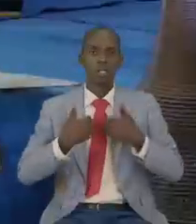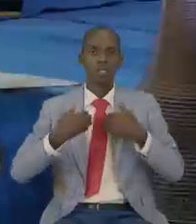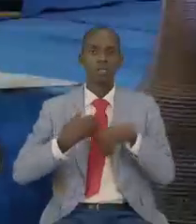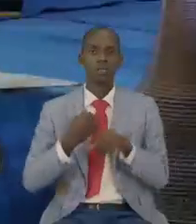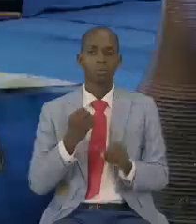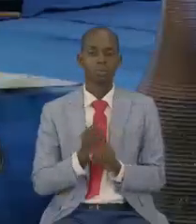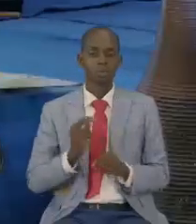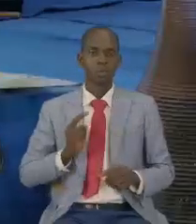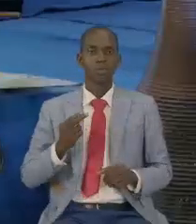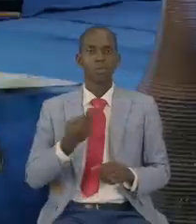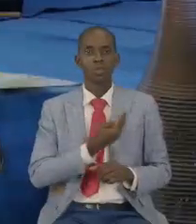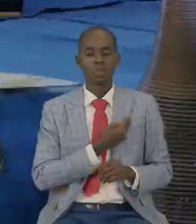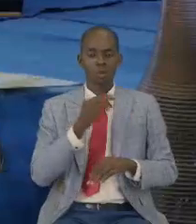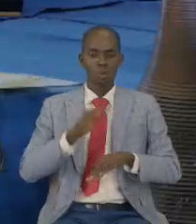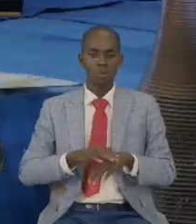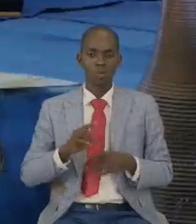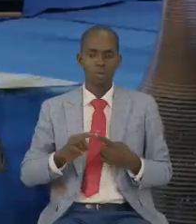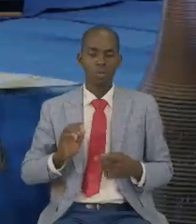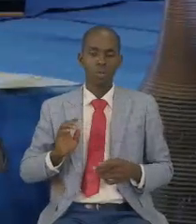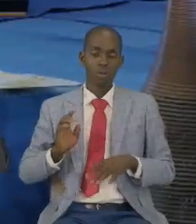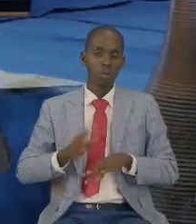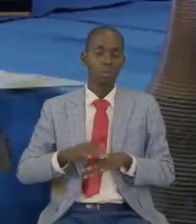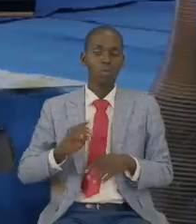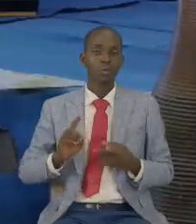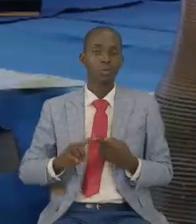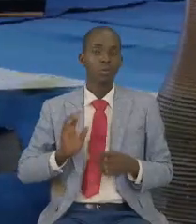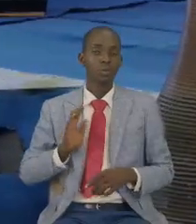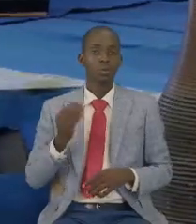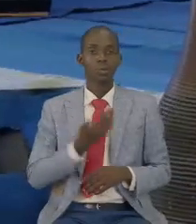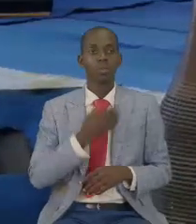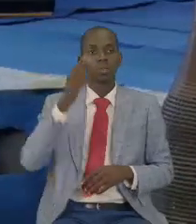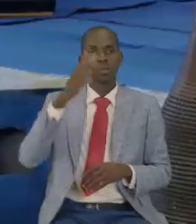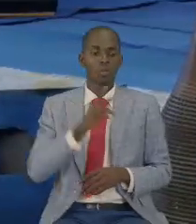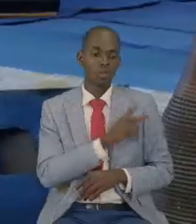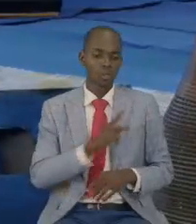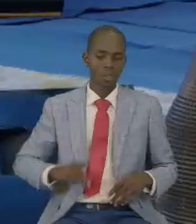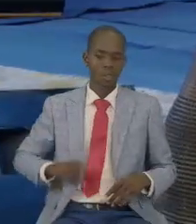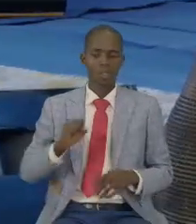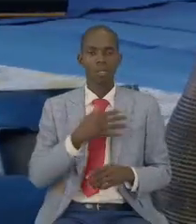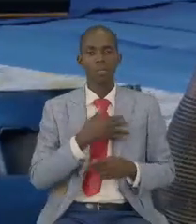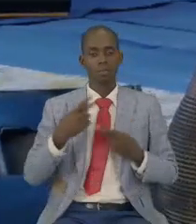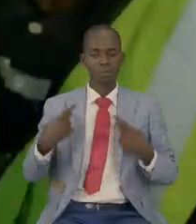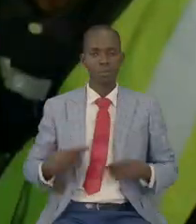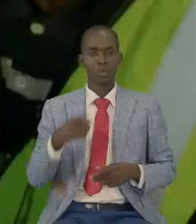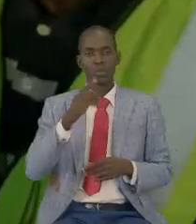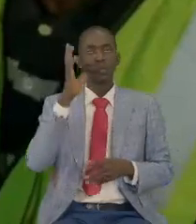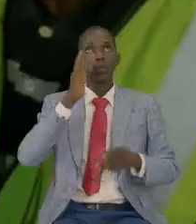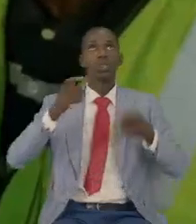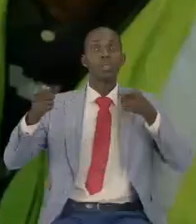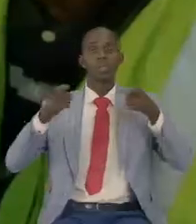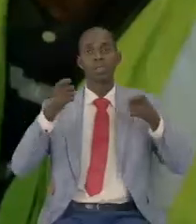kings and priests. You will reign over your problems. You will reign